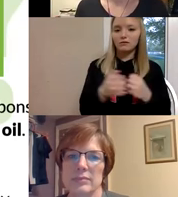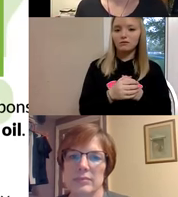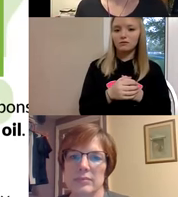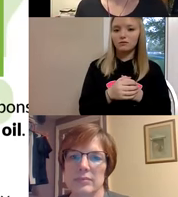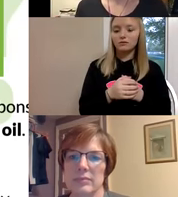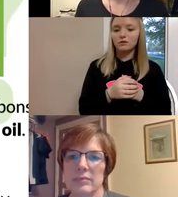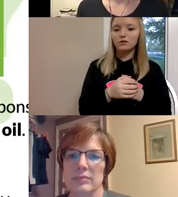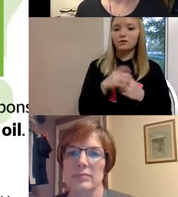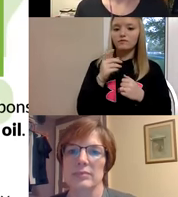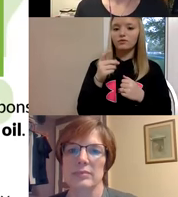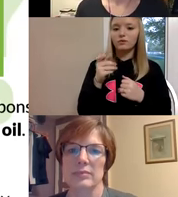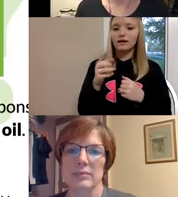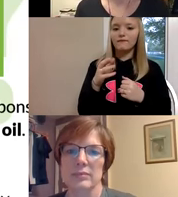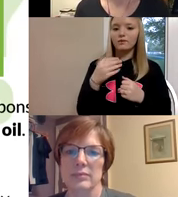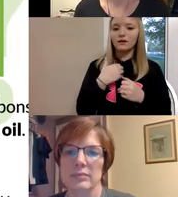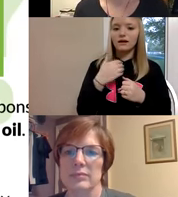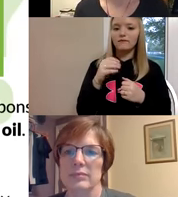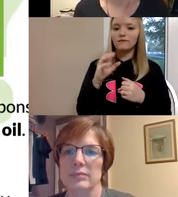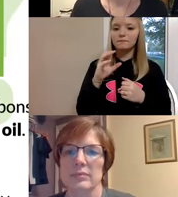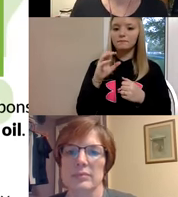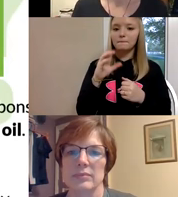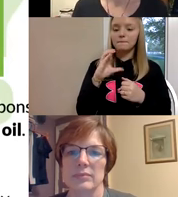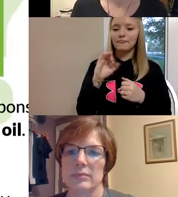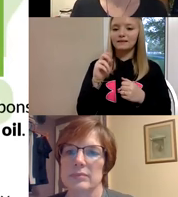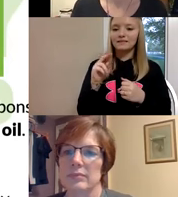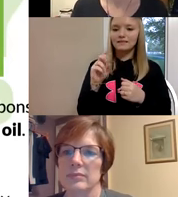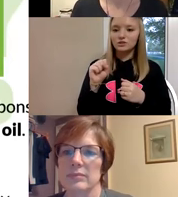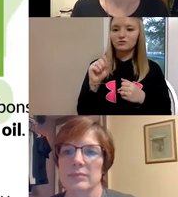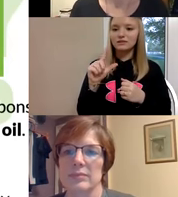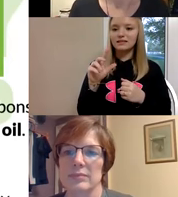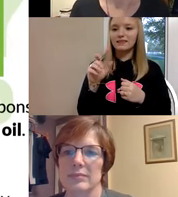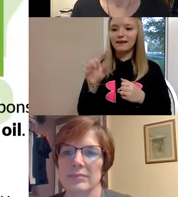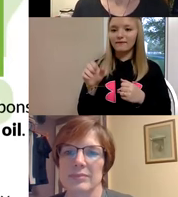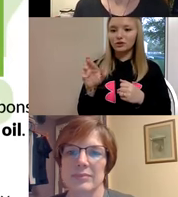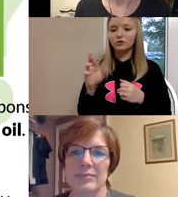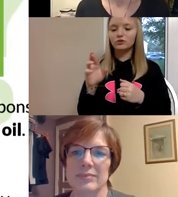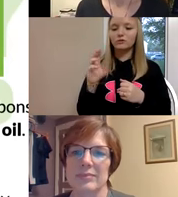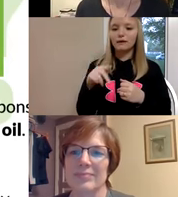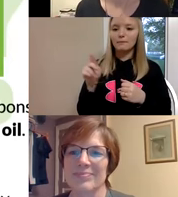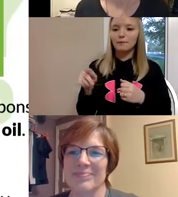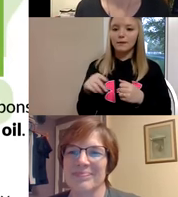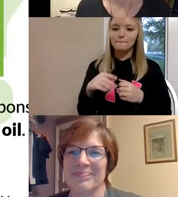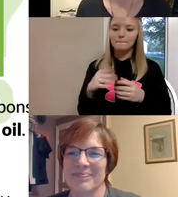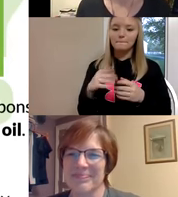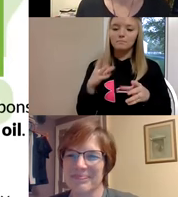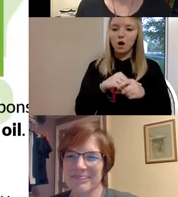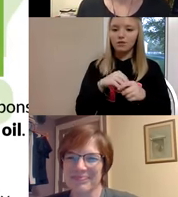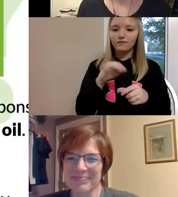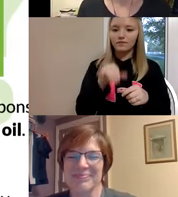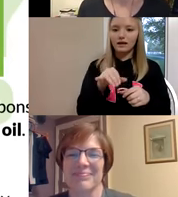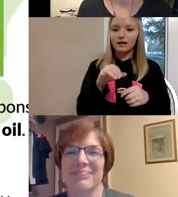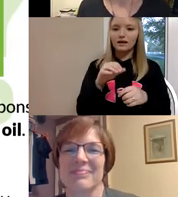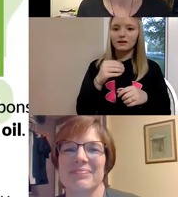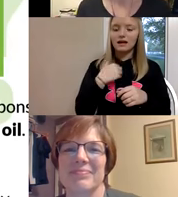or of peppermint, you have smelled terpenes at work. You didn't even know it, did you? So terpenes are fragrant molecules that give